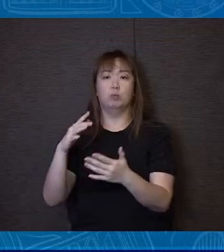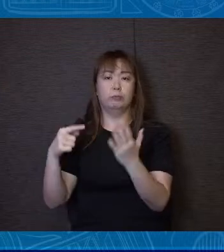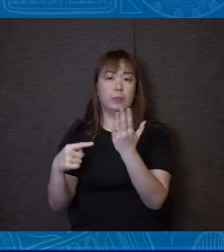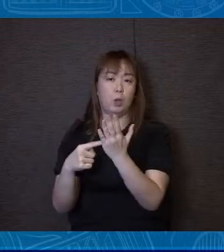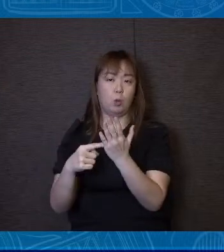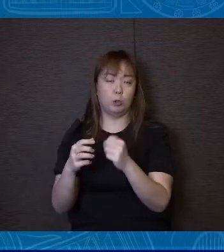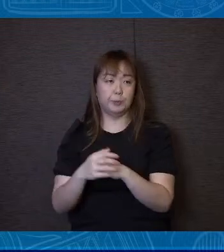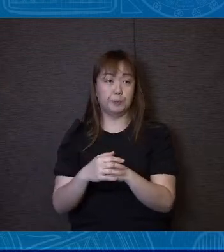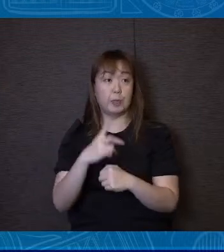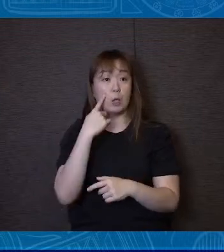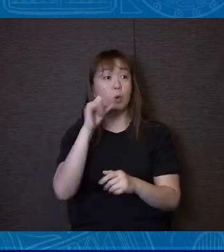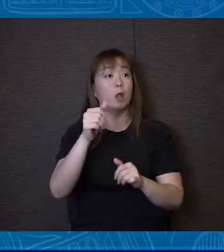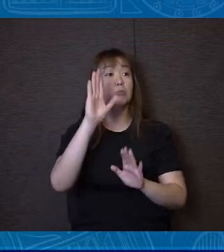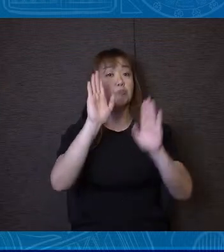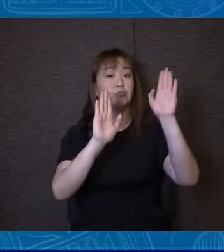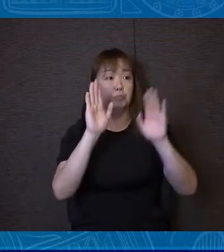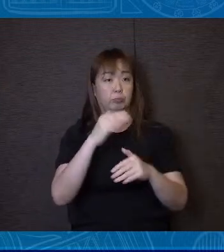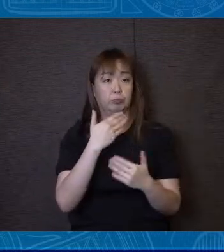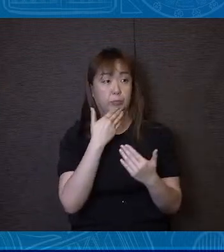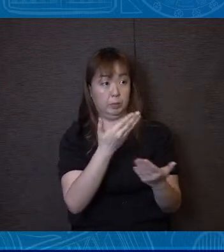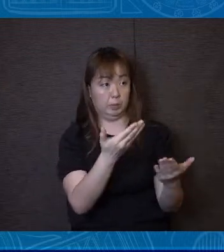I saw some other hands. Yes, please.